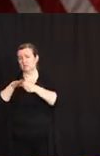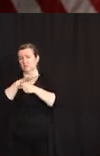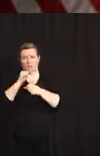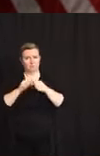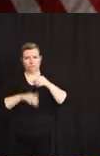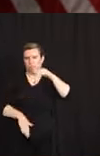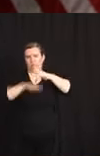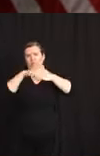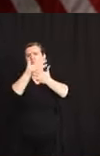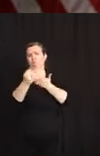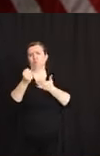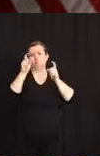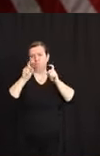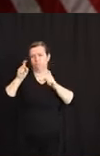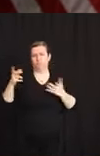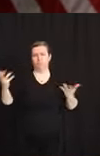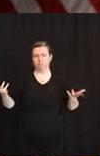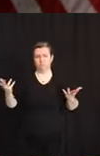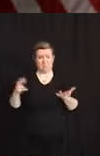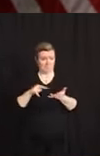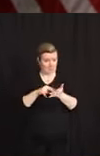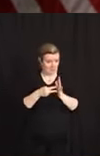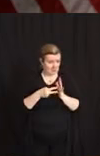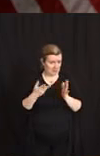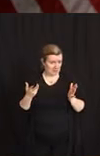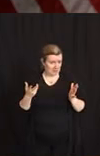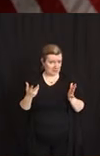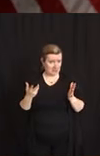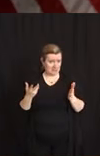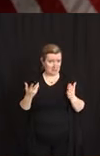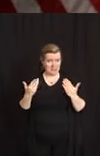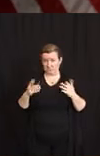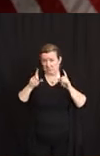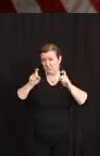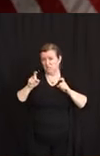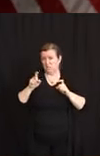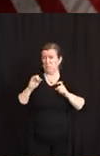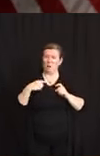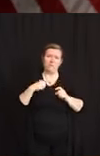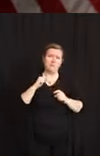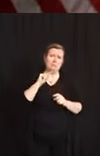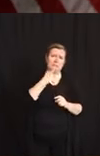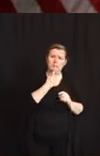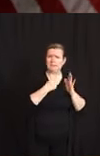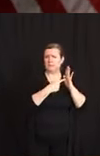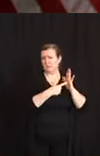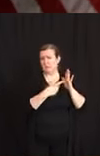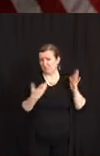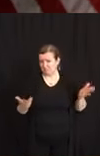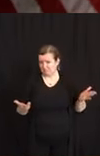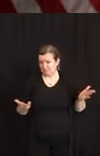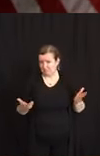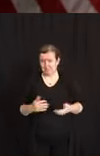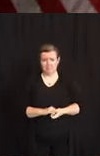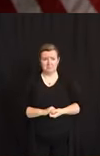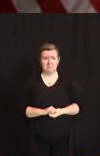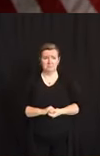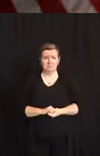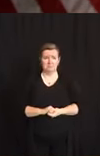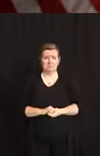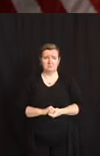question. Are you still working on reopening hospitals in Woodbury and Plainfield? So reopening? Hospitals in Woodbury and